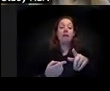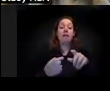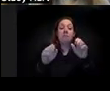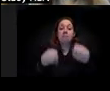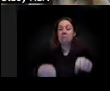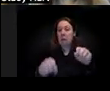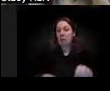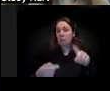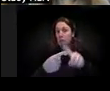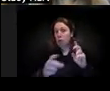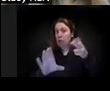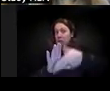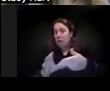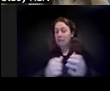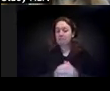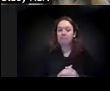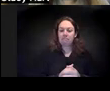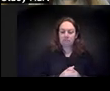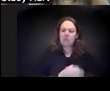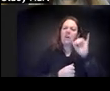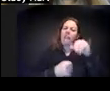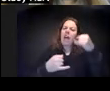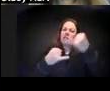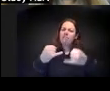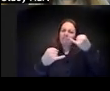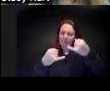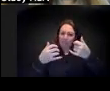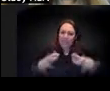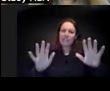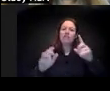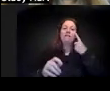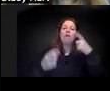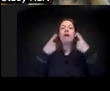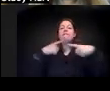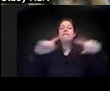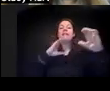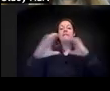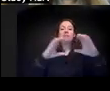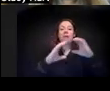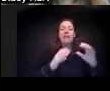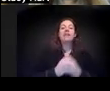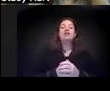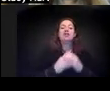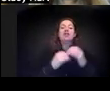So that's the end of effective communication. Now we'll move on to reasonable modifications of